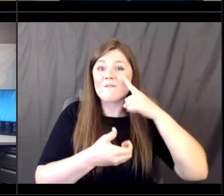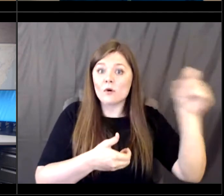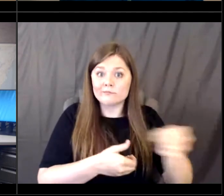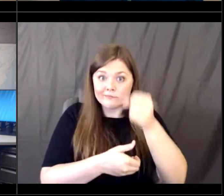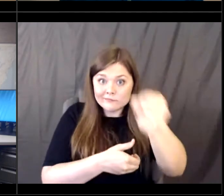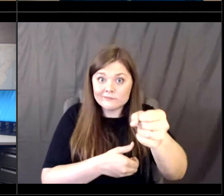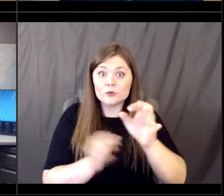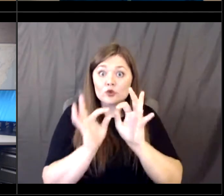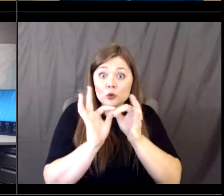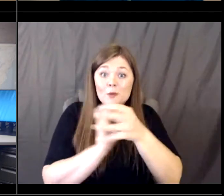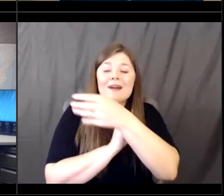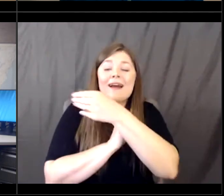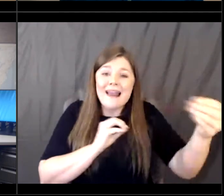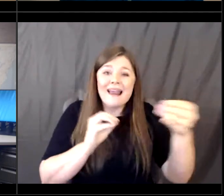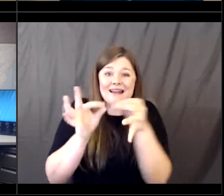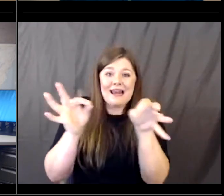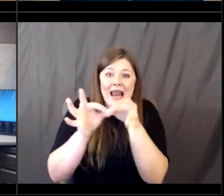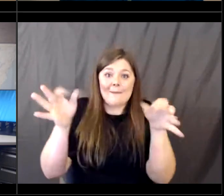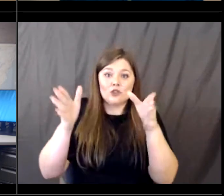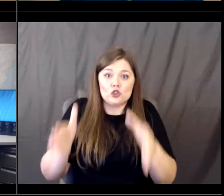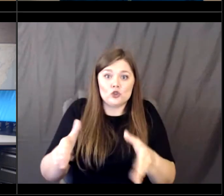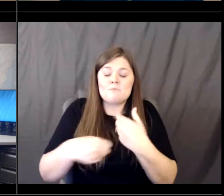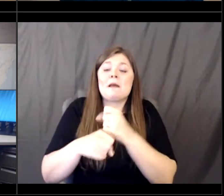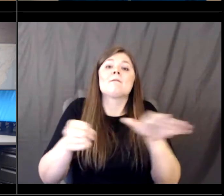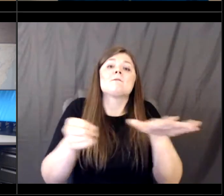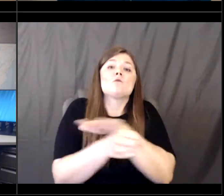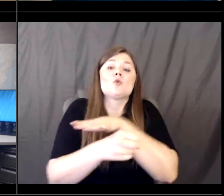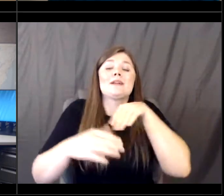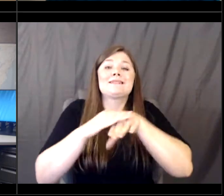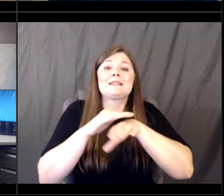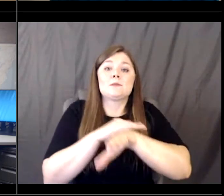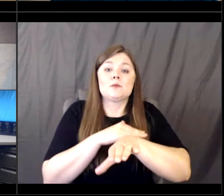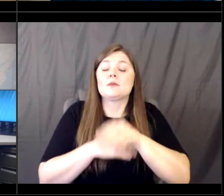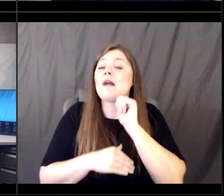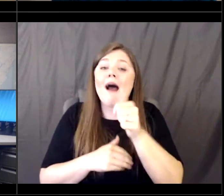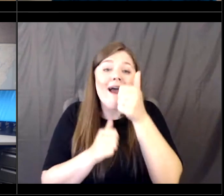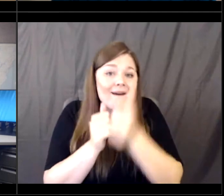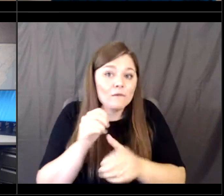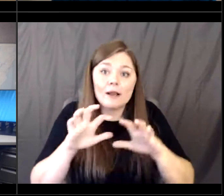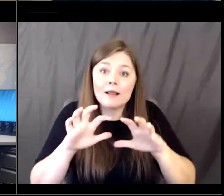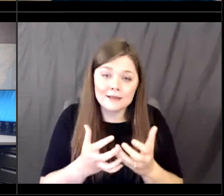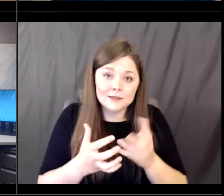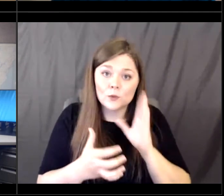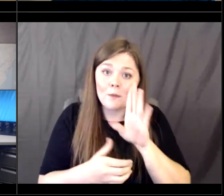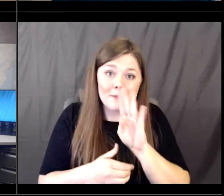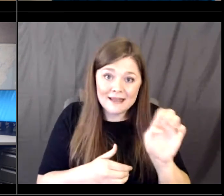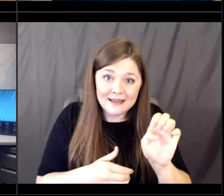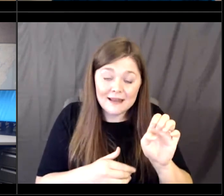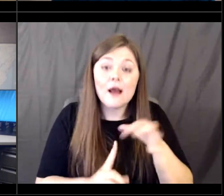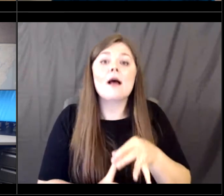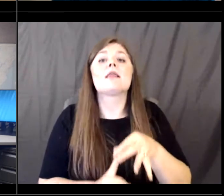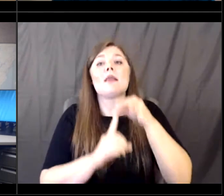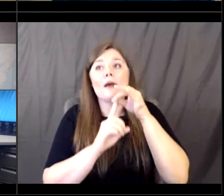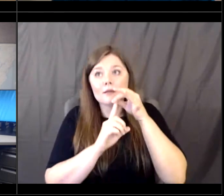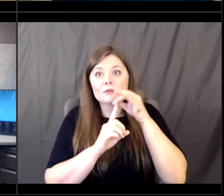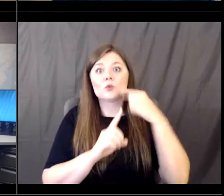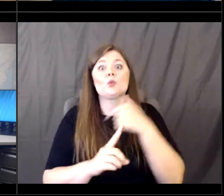captioner to make it fully accessible. Not every class will be, unless it's specifically targeted, so we work in